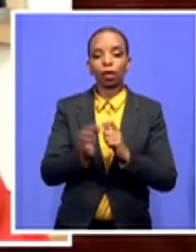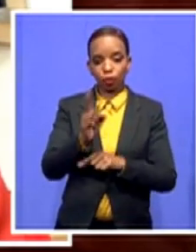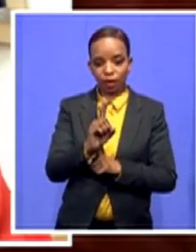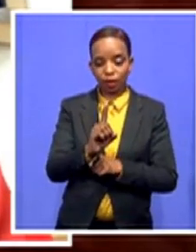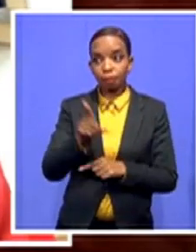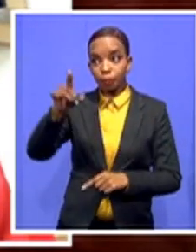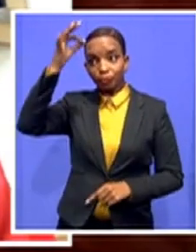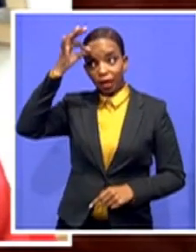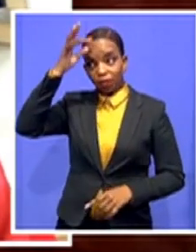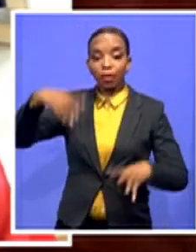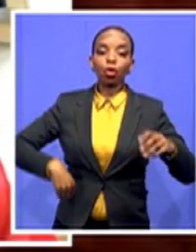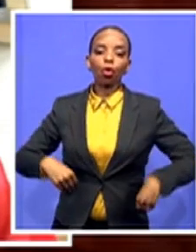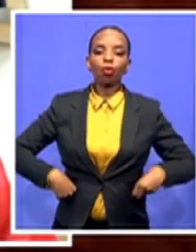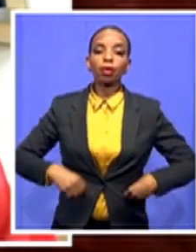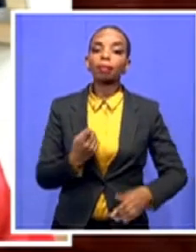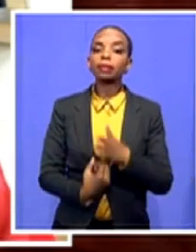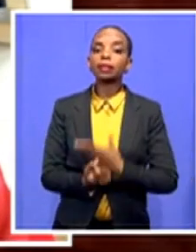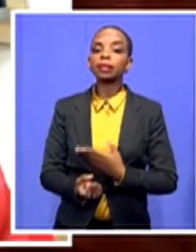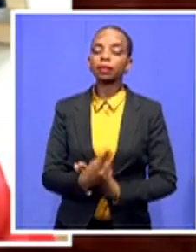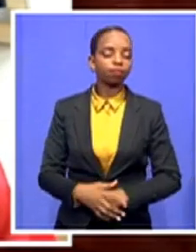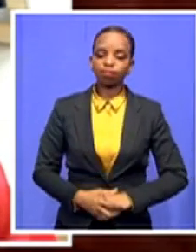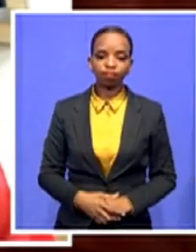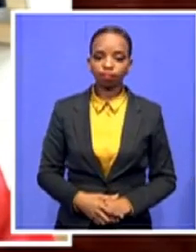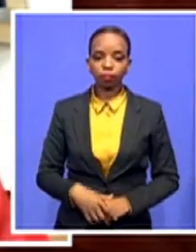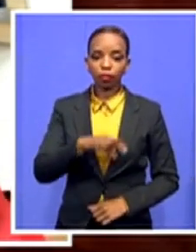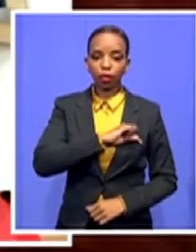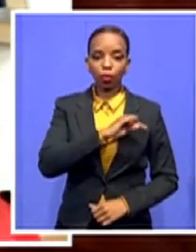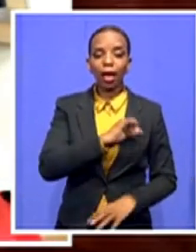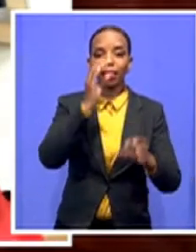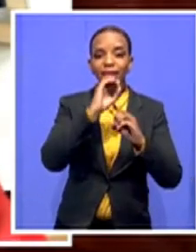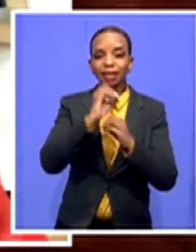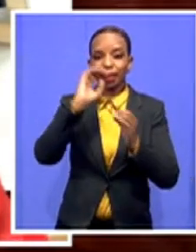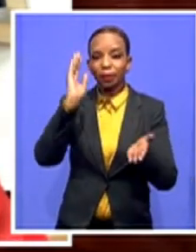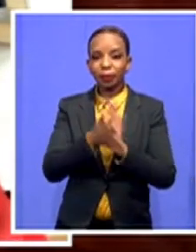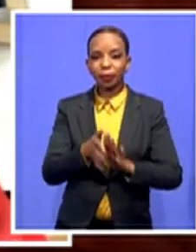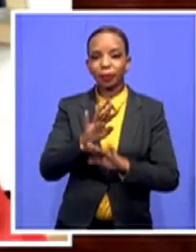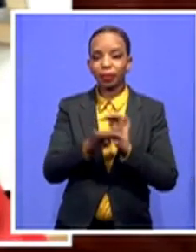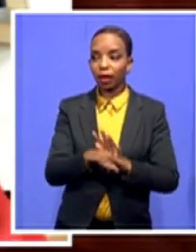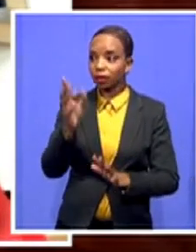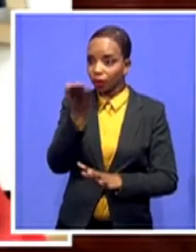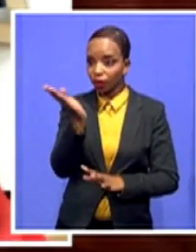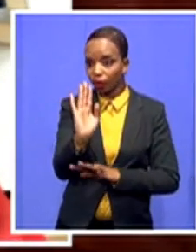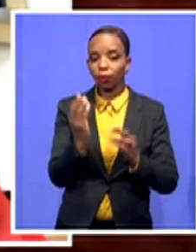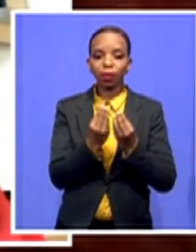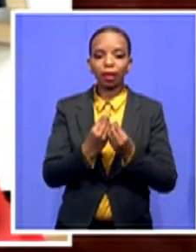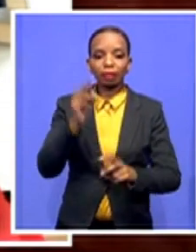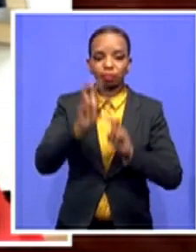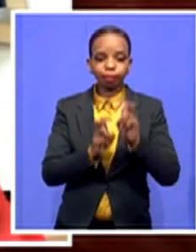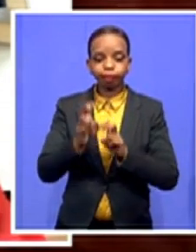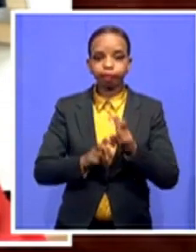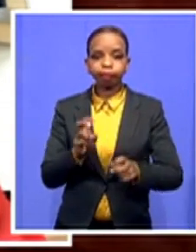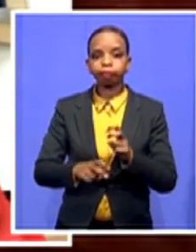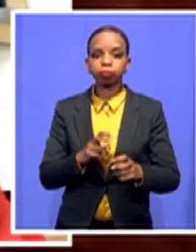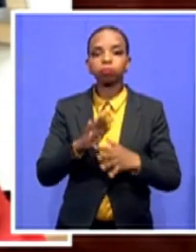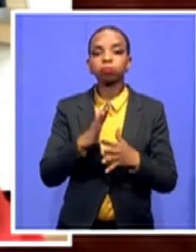have discredited the role of the state by the looting at the hands of the politically connected elites. And to follow